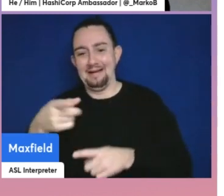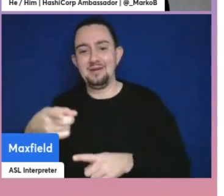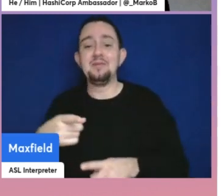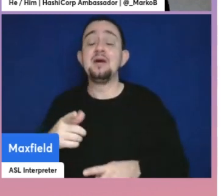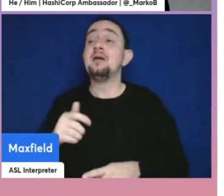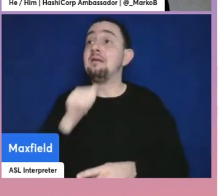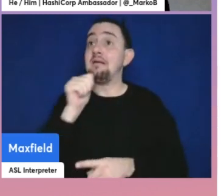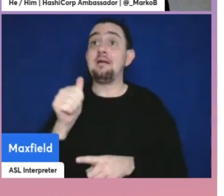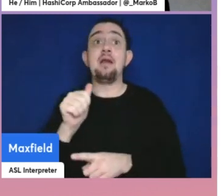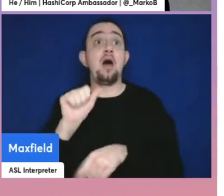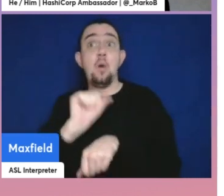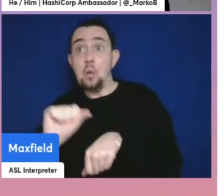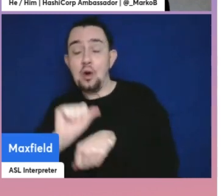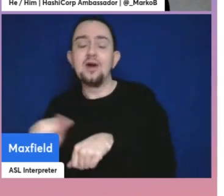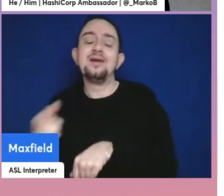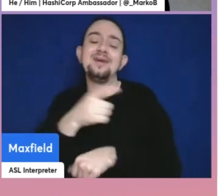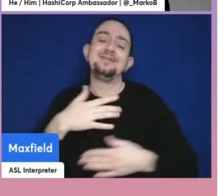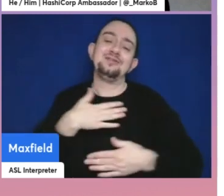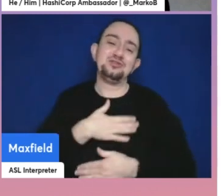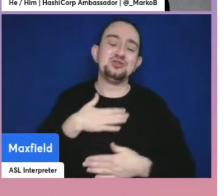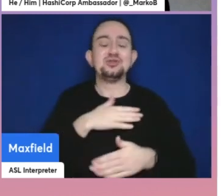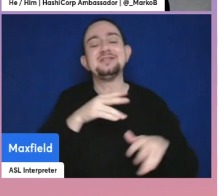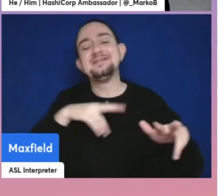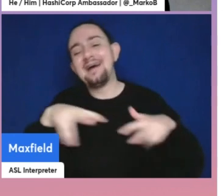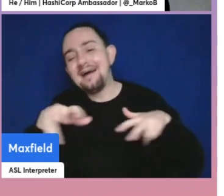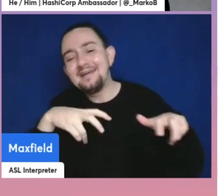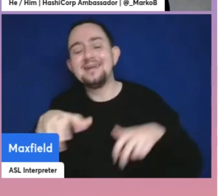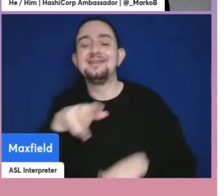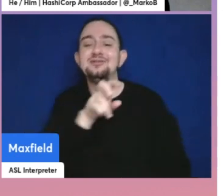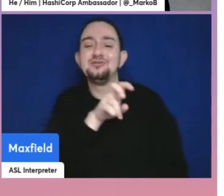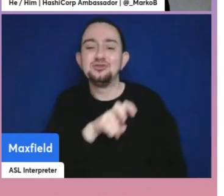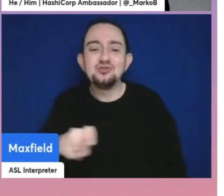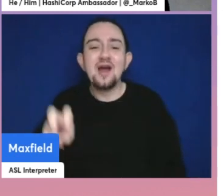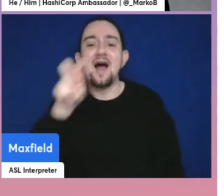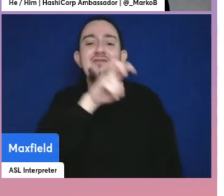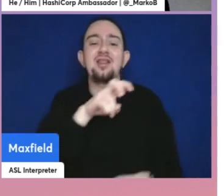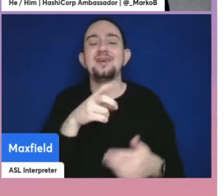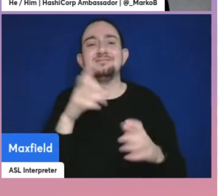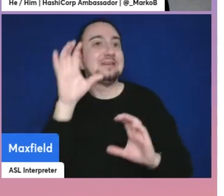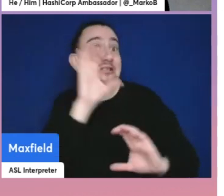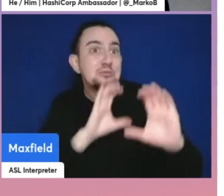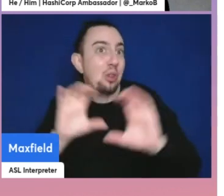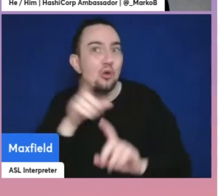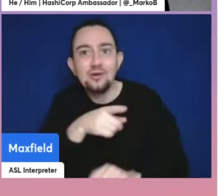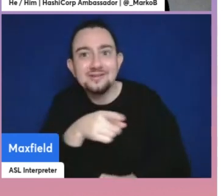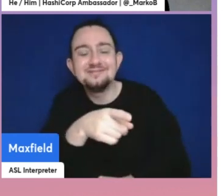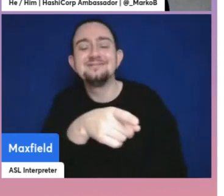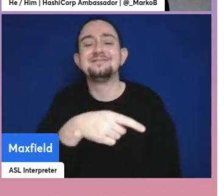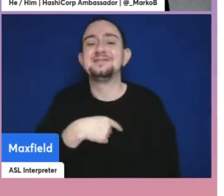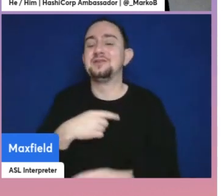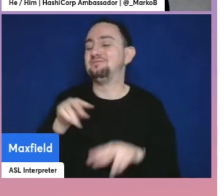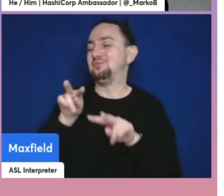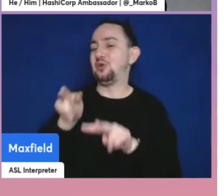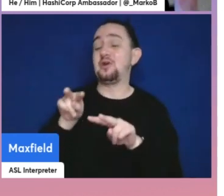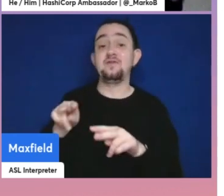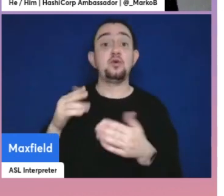and exploring new places. So really looking forward to new Hashi days that have just been announced as